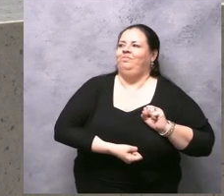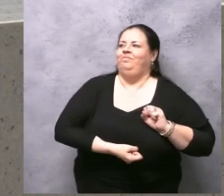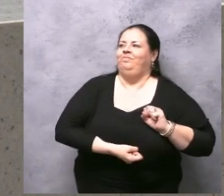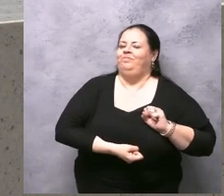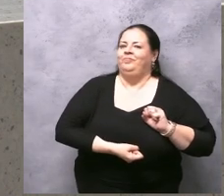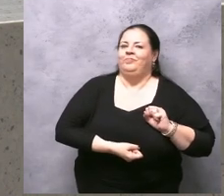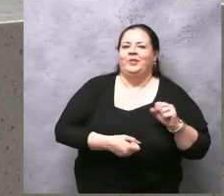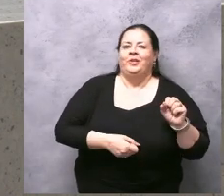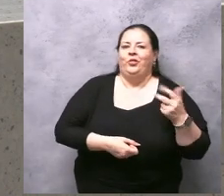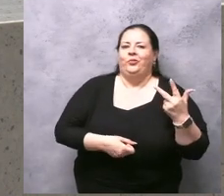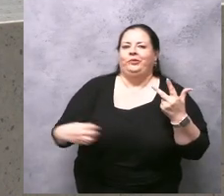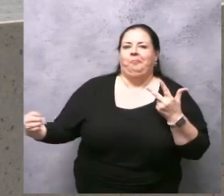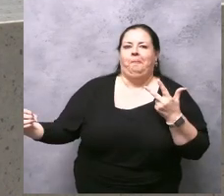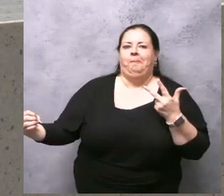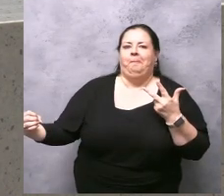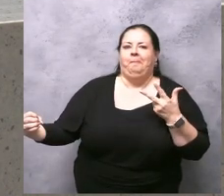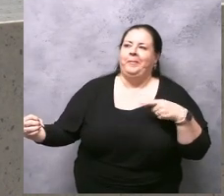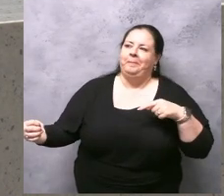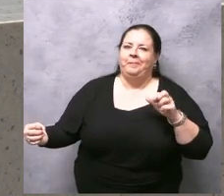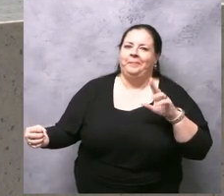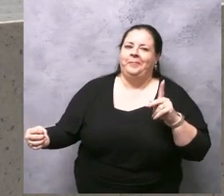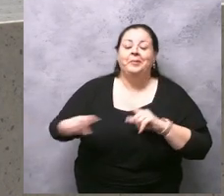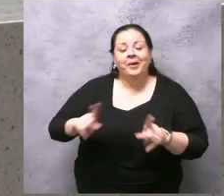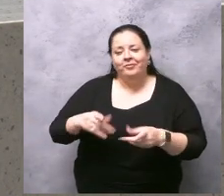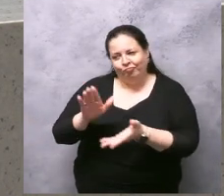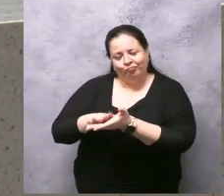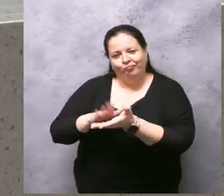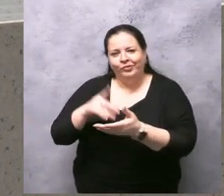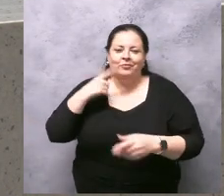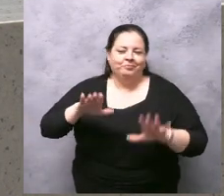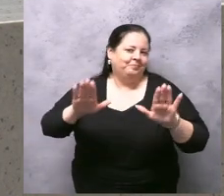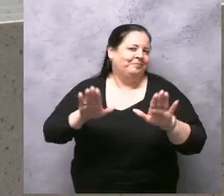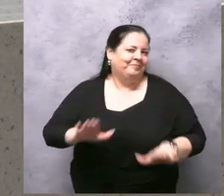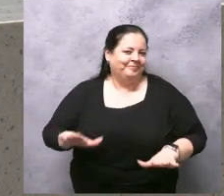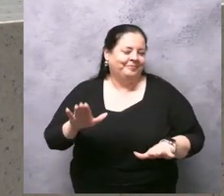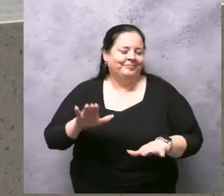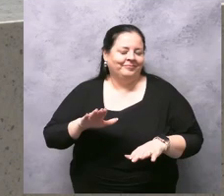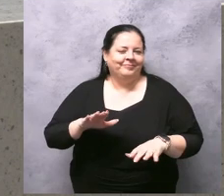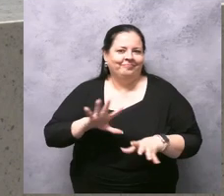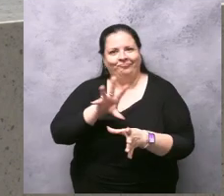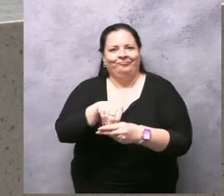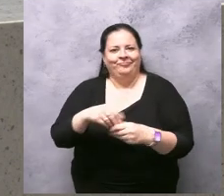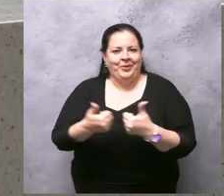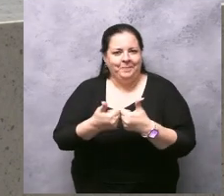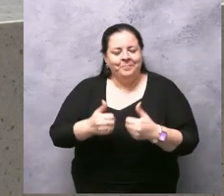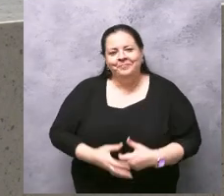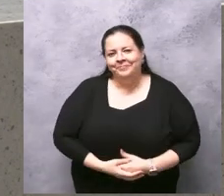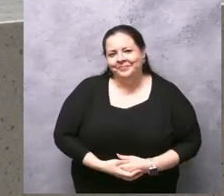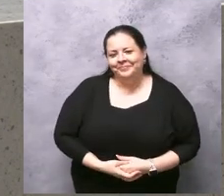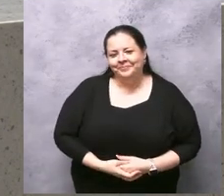But I want to give a shout out to all those kids for the phenomenal performance that they had.